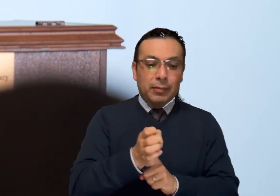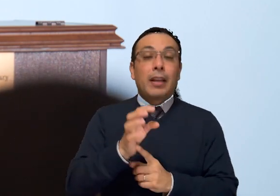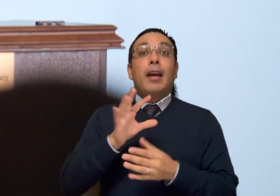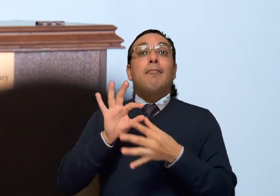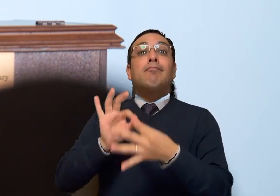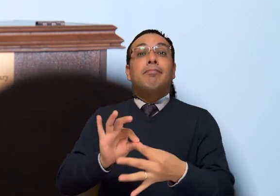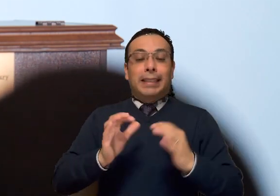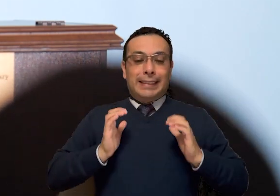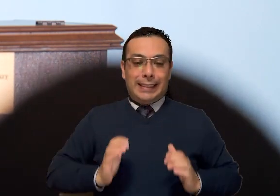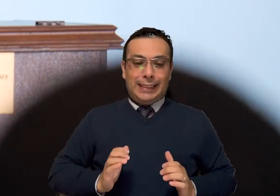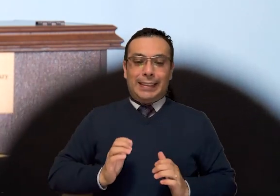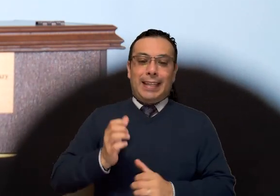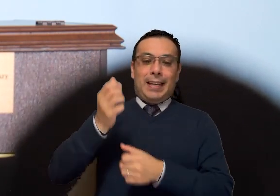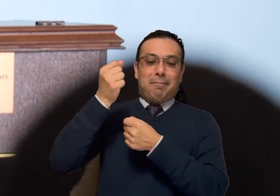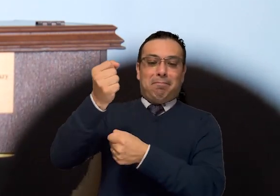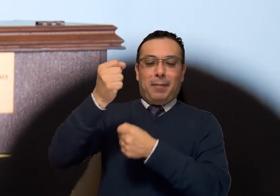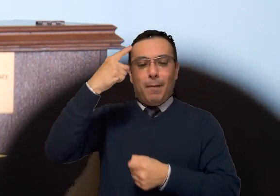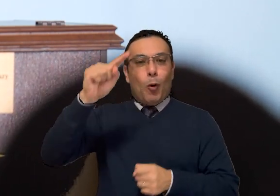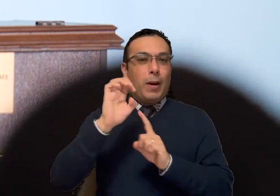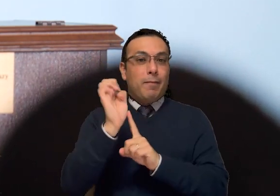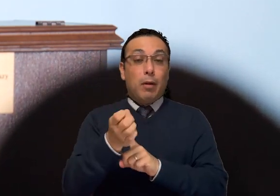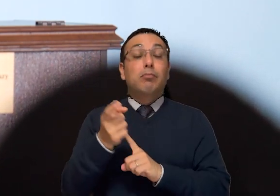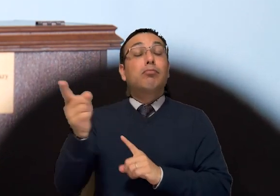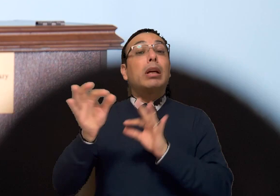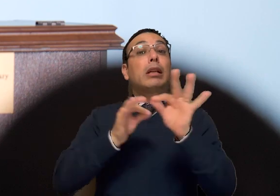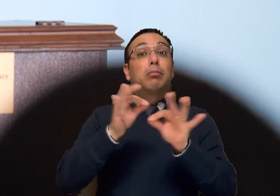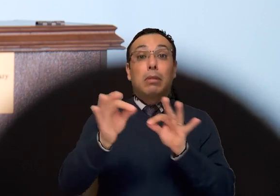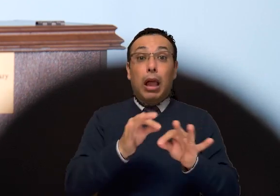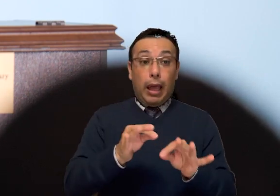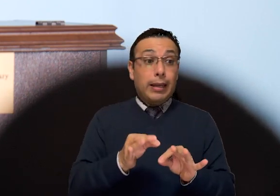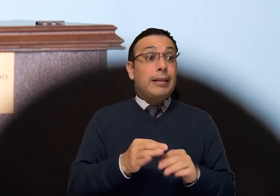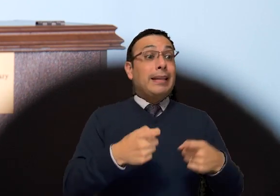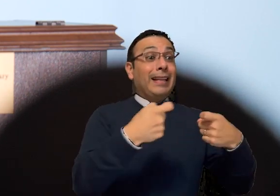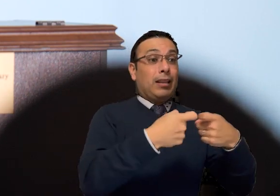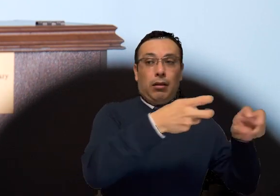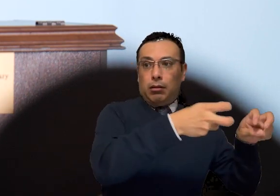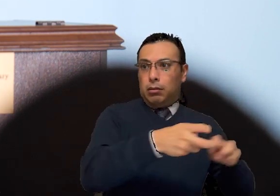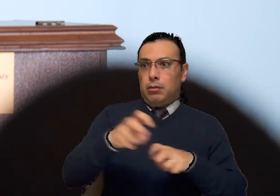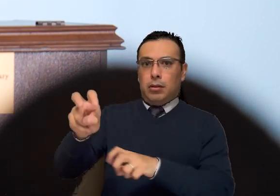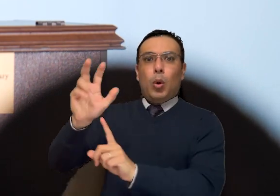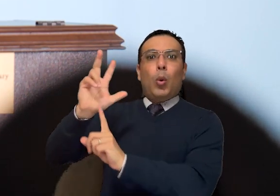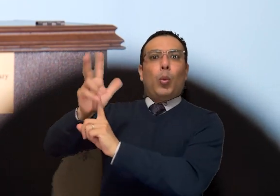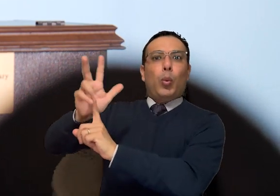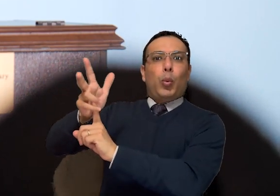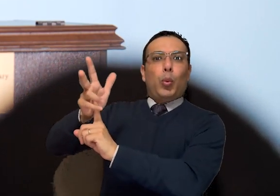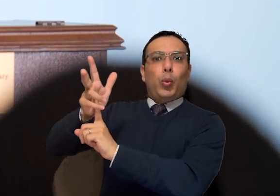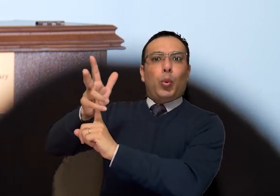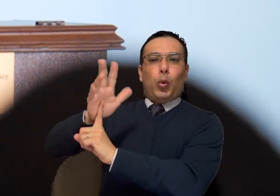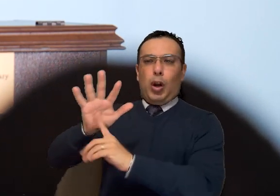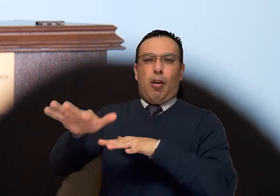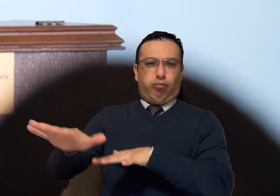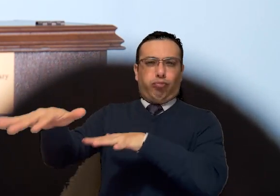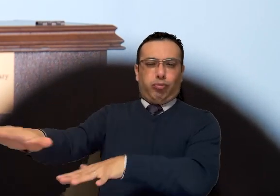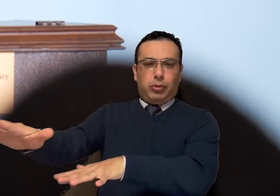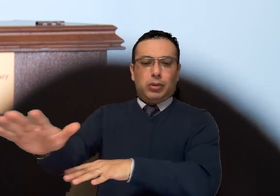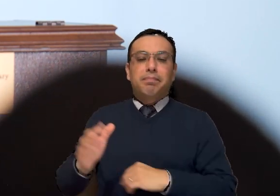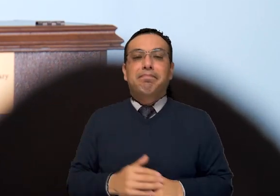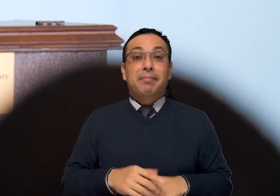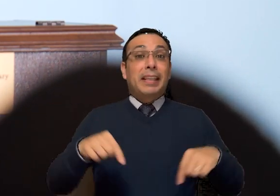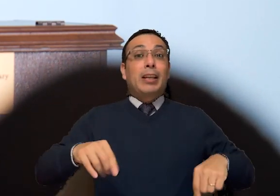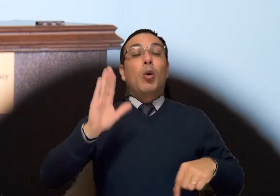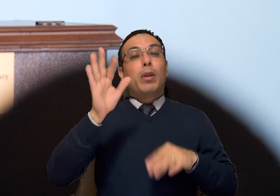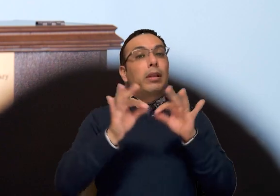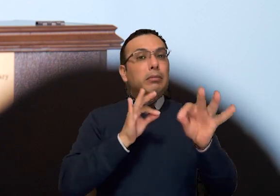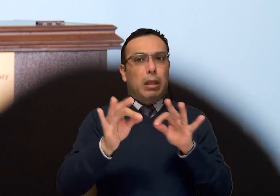bit about the transition to offshore wind. We'll explore a bit about offshore wind on Long Island. We'll